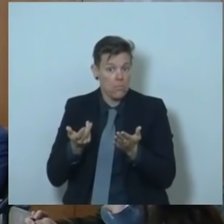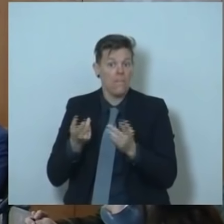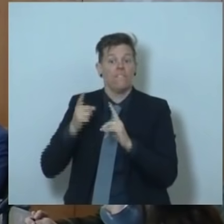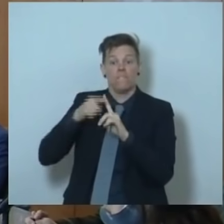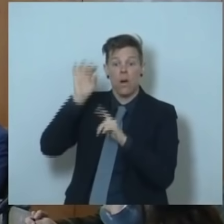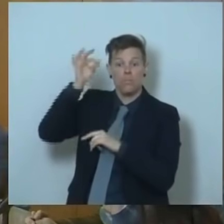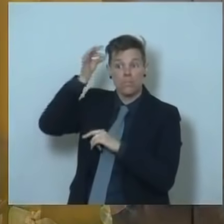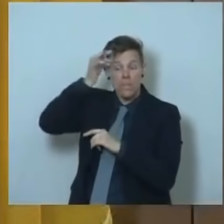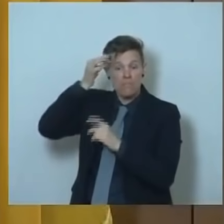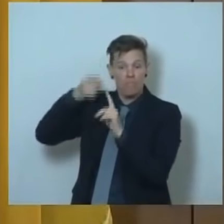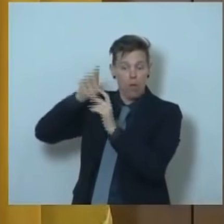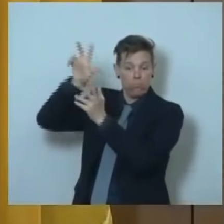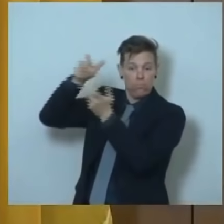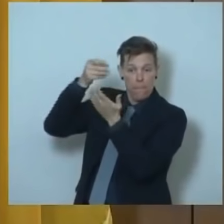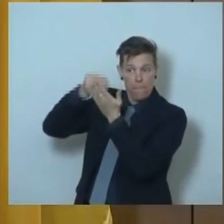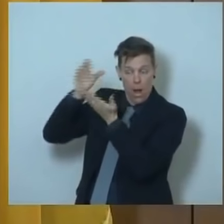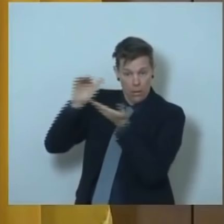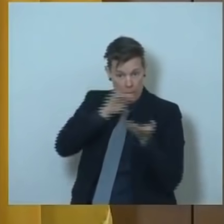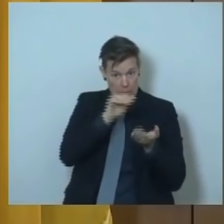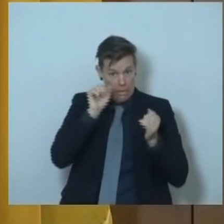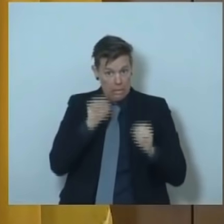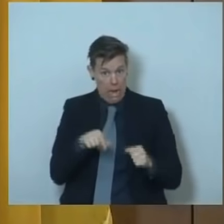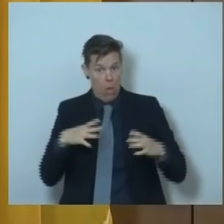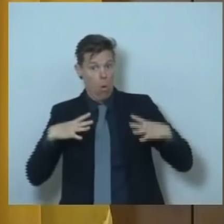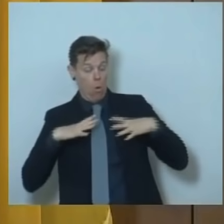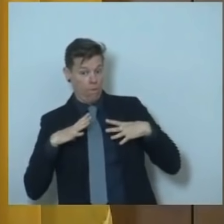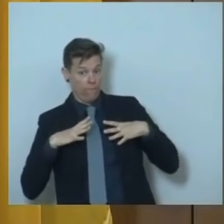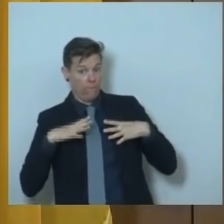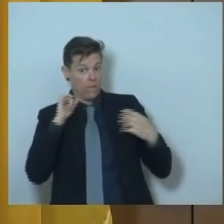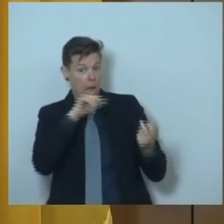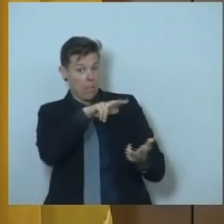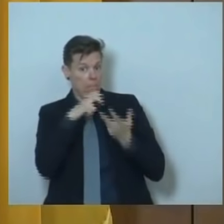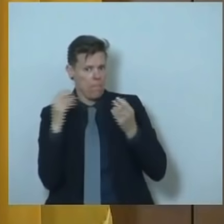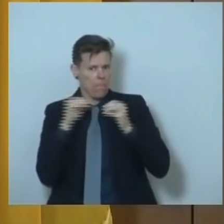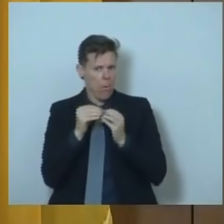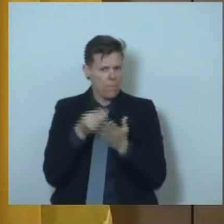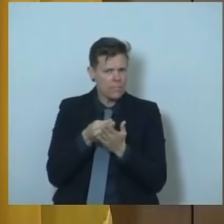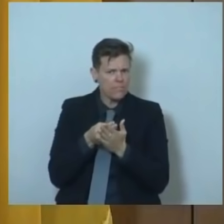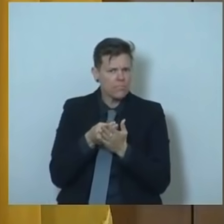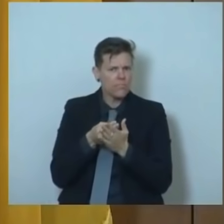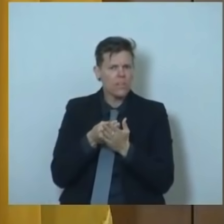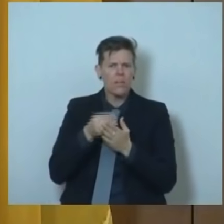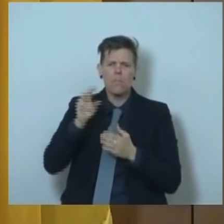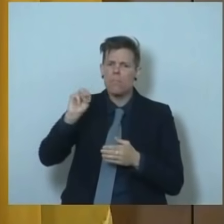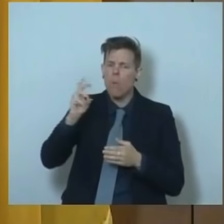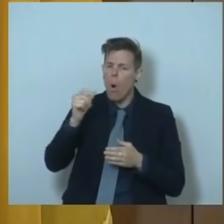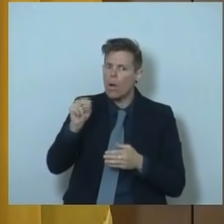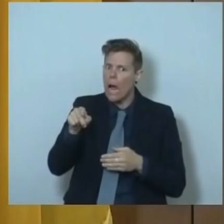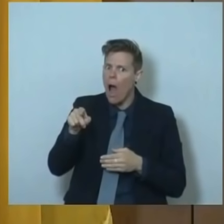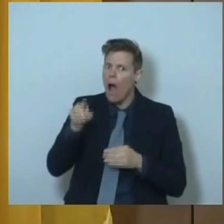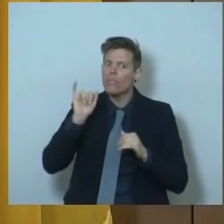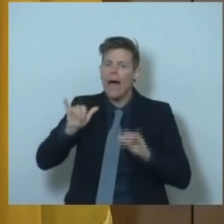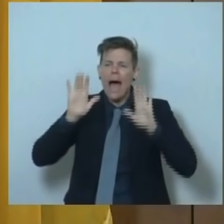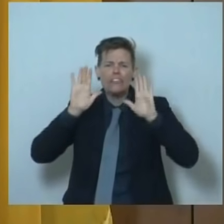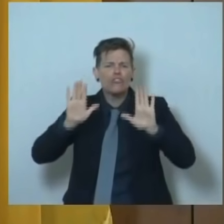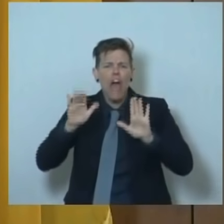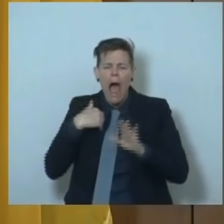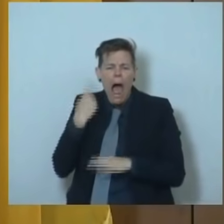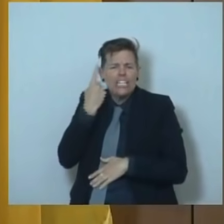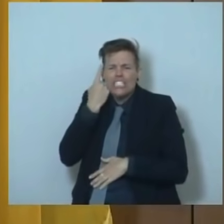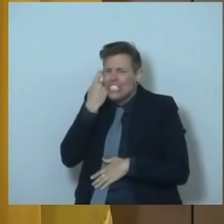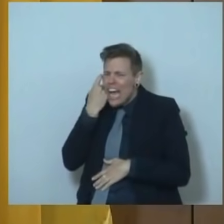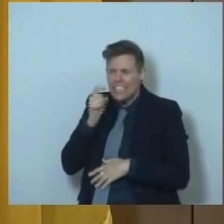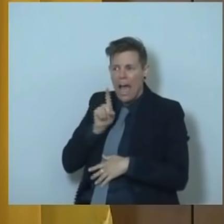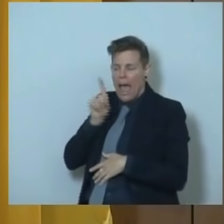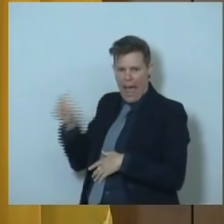you. Sure. Morgan, that's interesting that you asked that question. I asked that very same question right before the press conference of the folks who